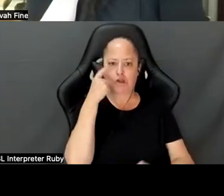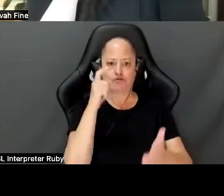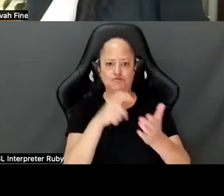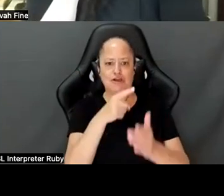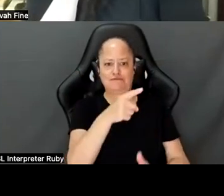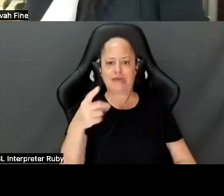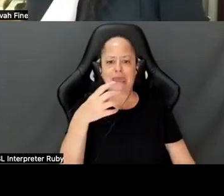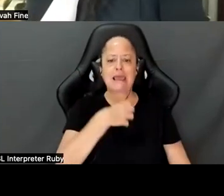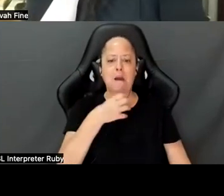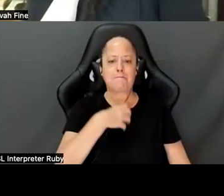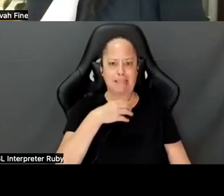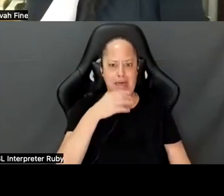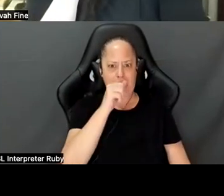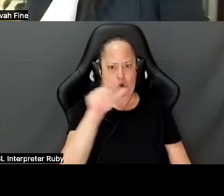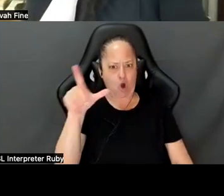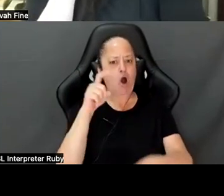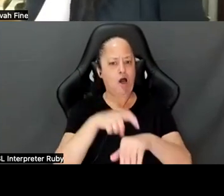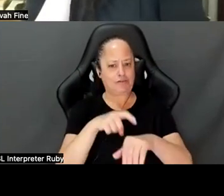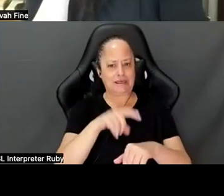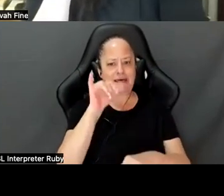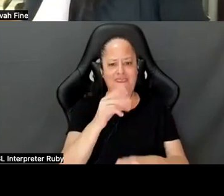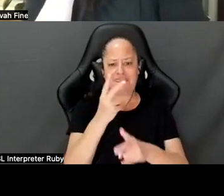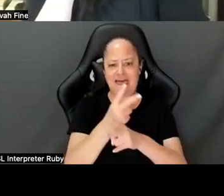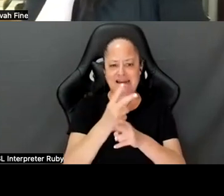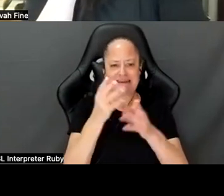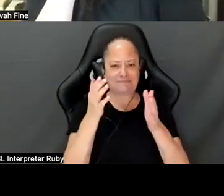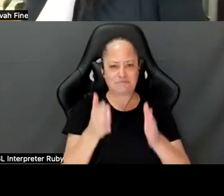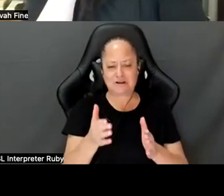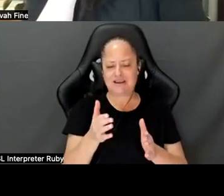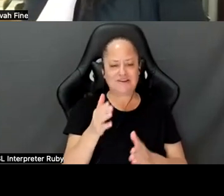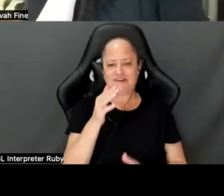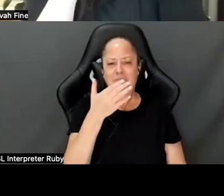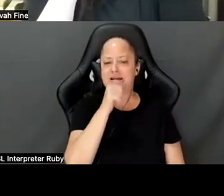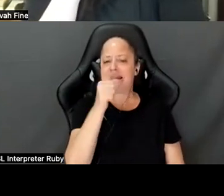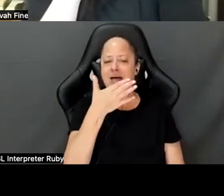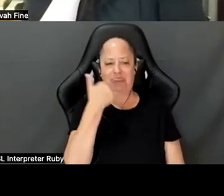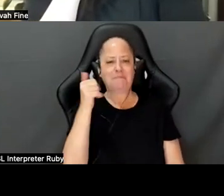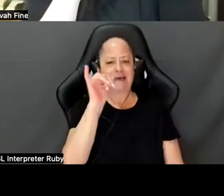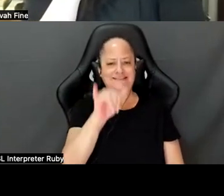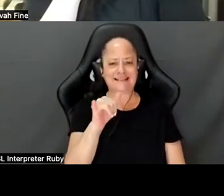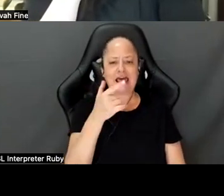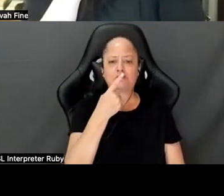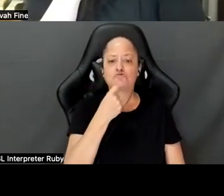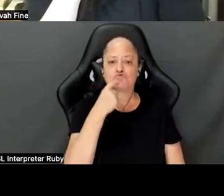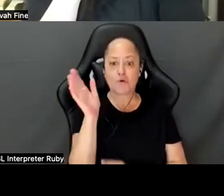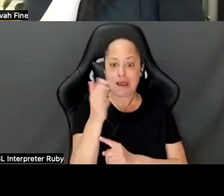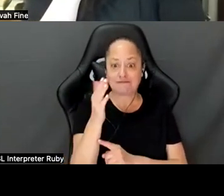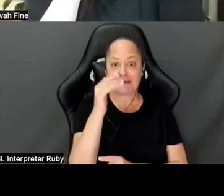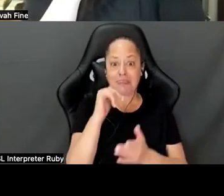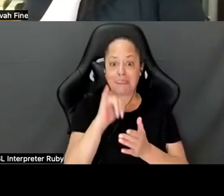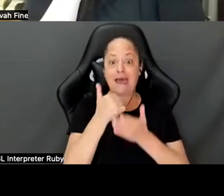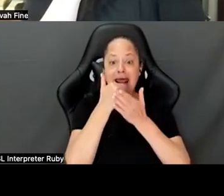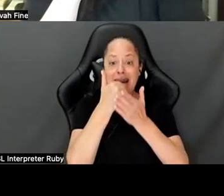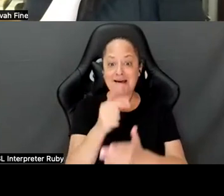the time or something, that's like, okay, that caregiver maybe is not the best. It's a red flag. I don't know if that helps, but that's kind of my